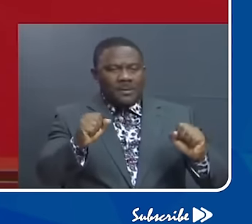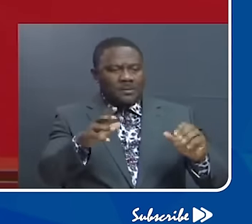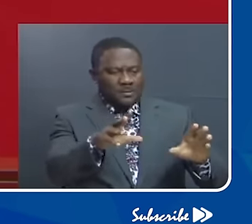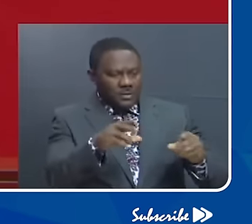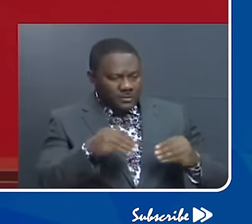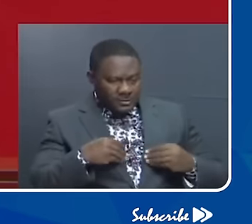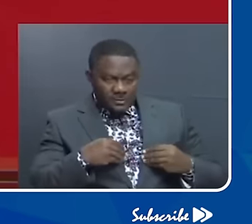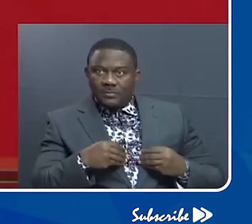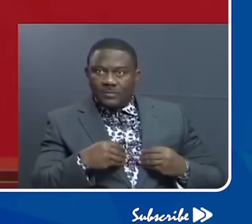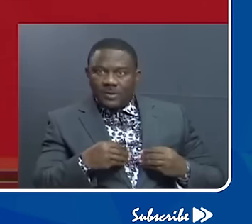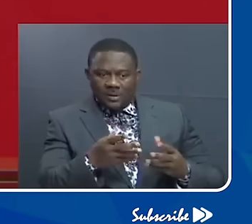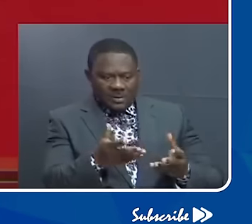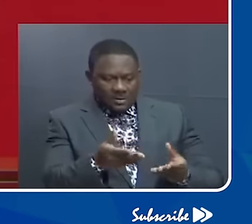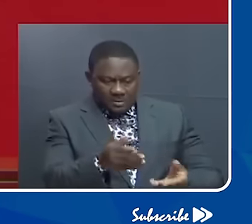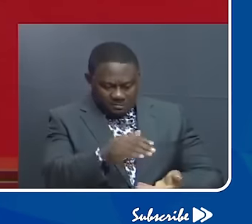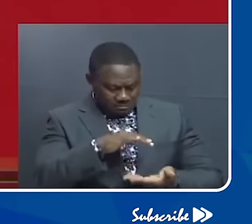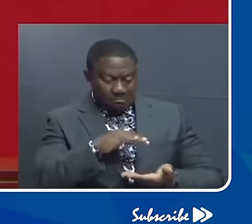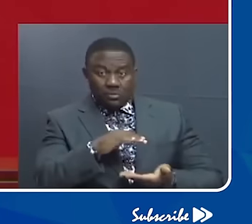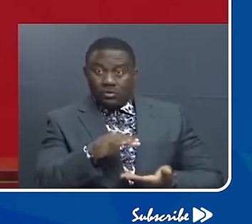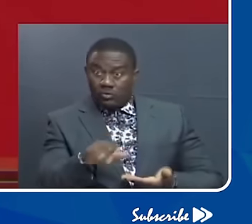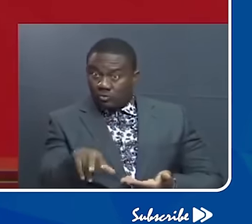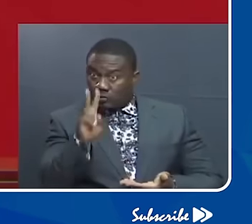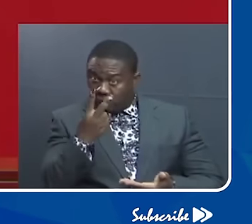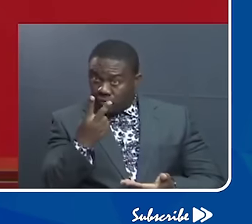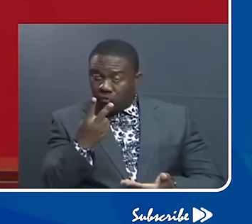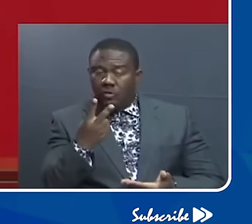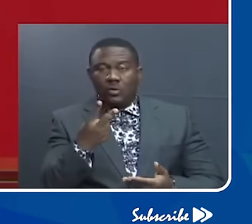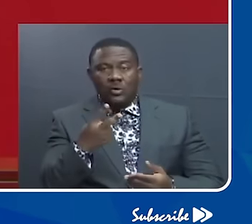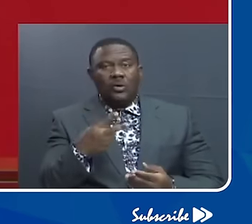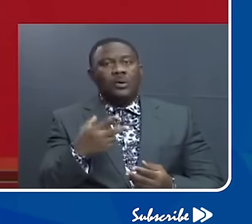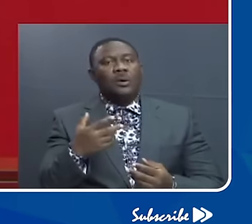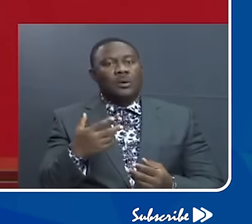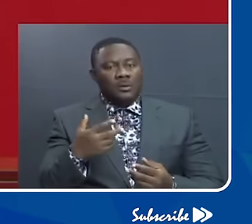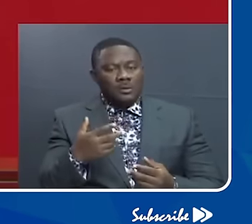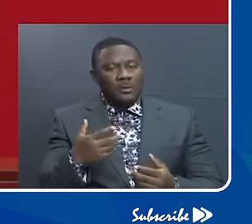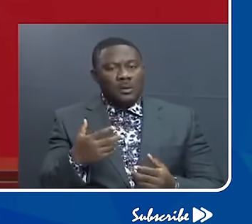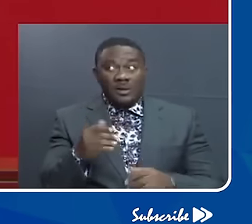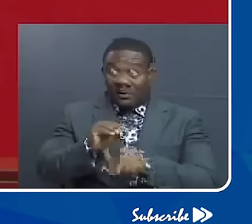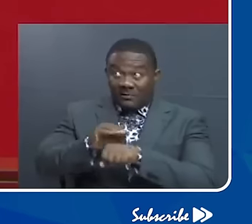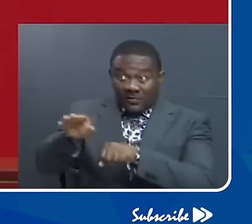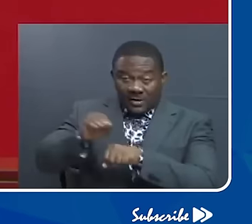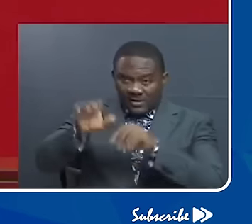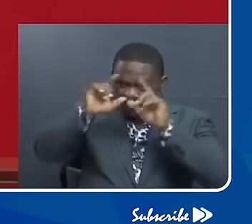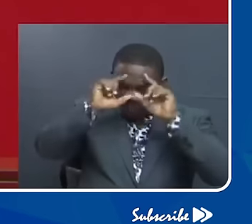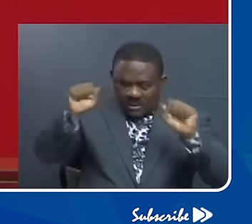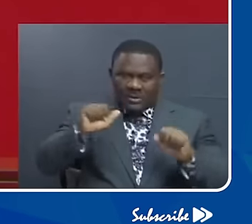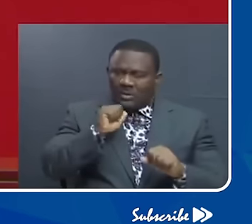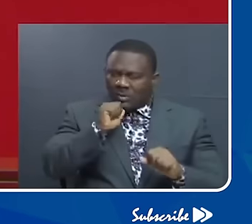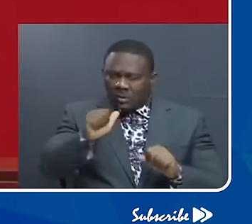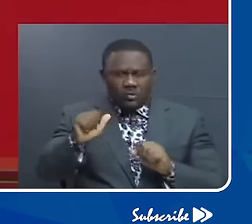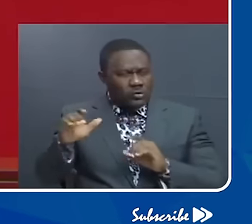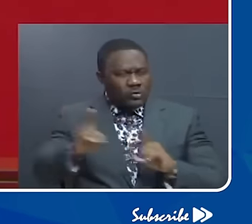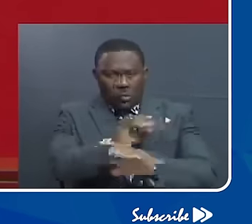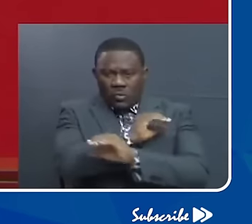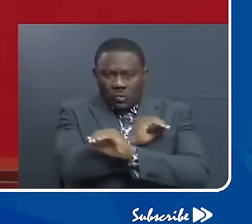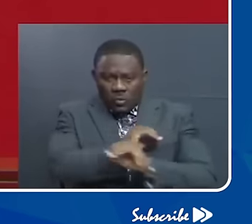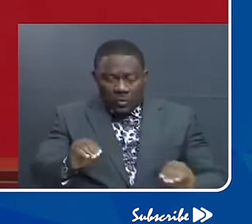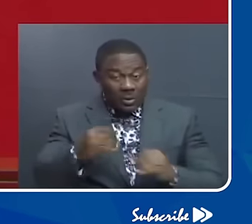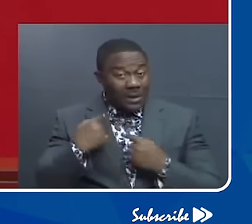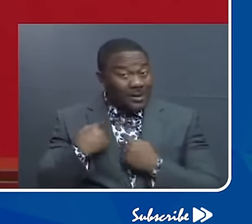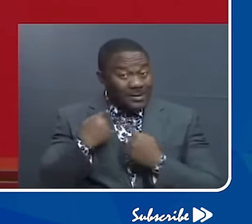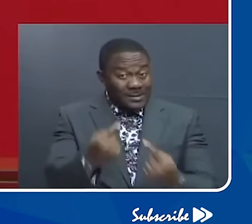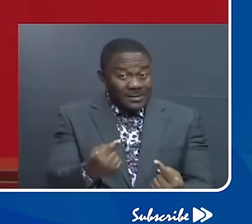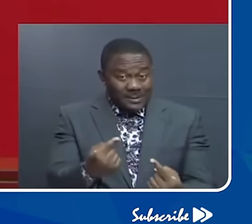the two applications and had advised the President not to take any step in relation to the bill